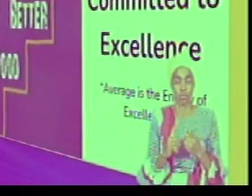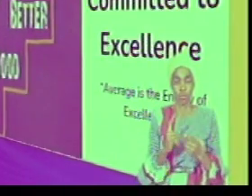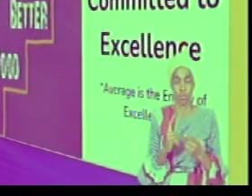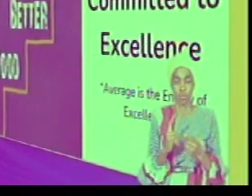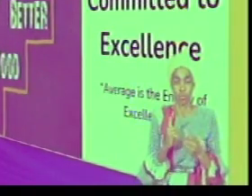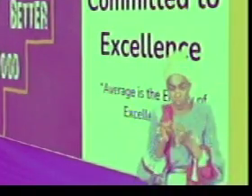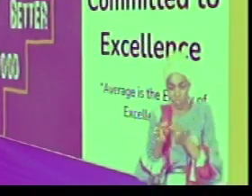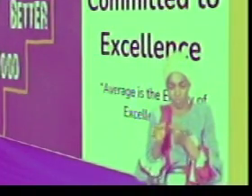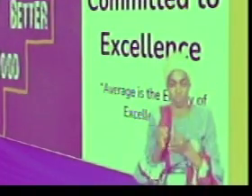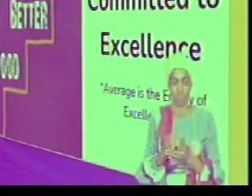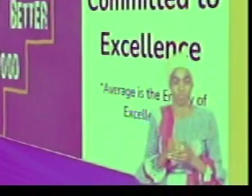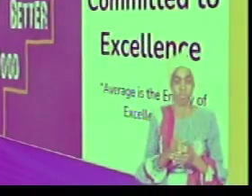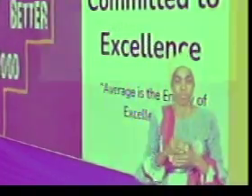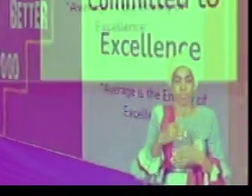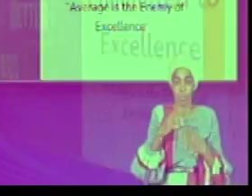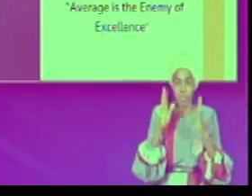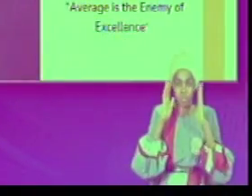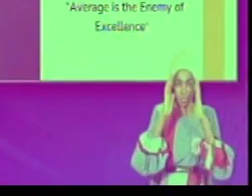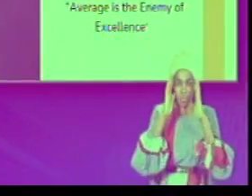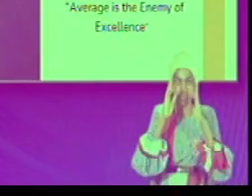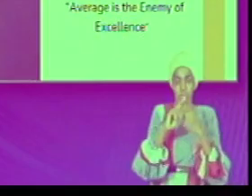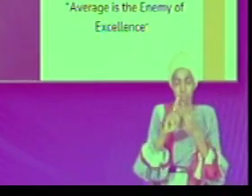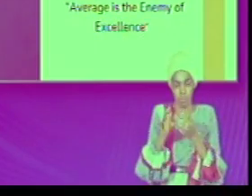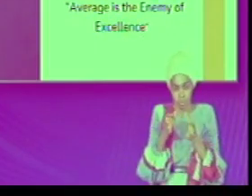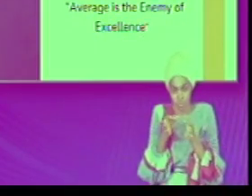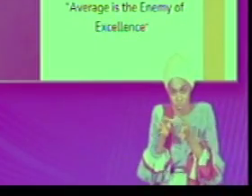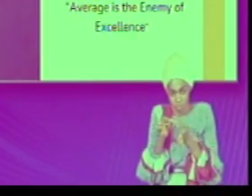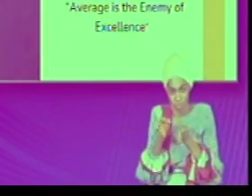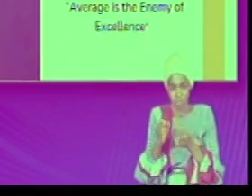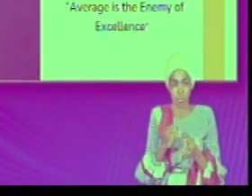to details. Detailing is what